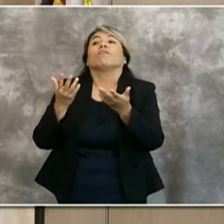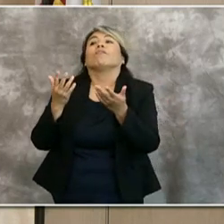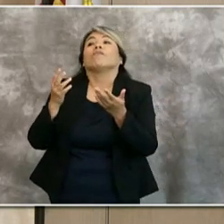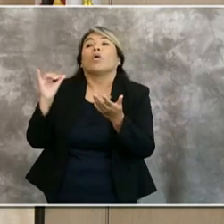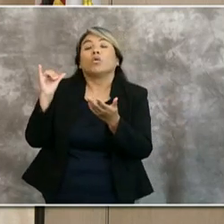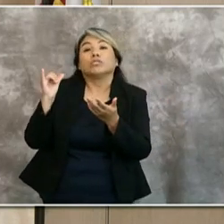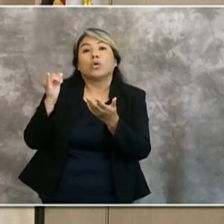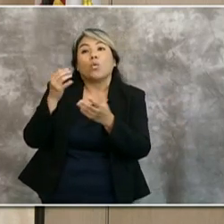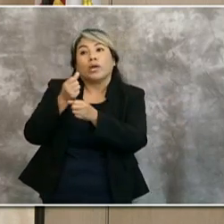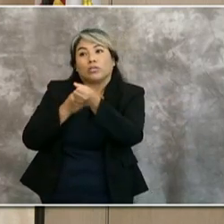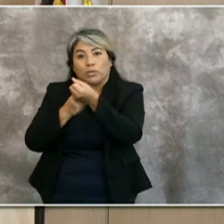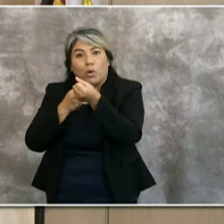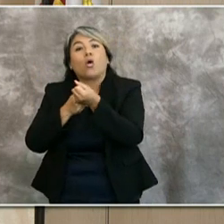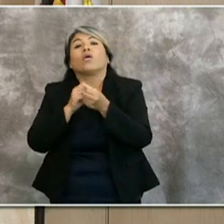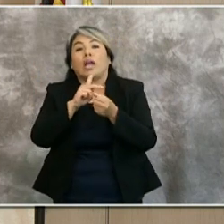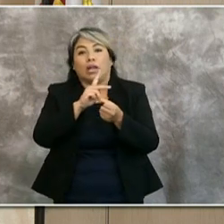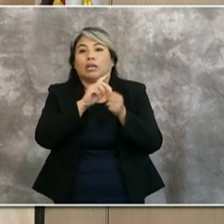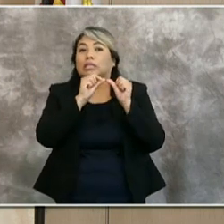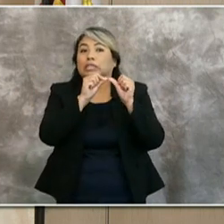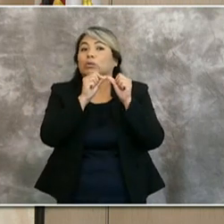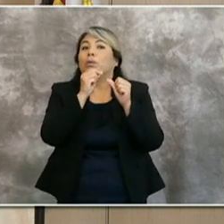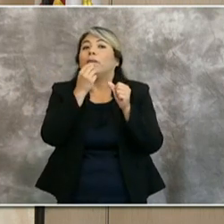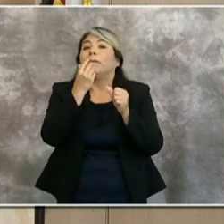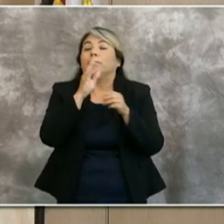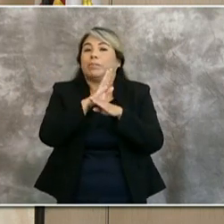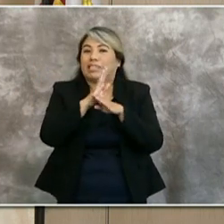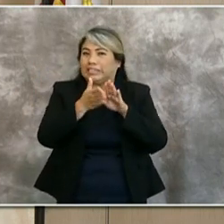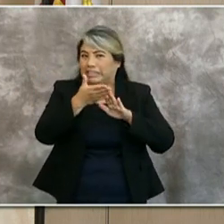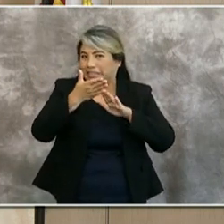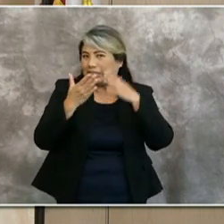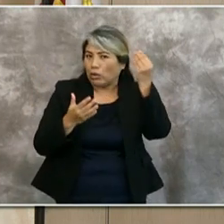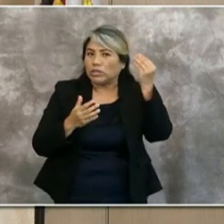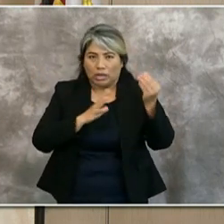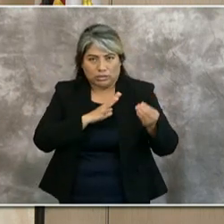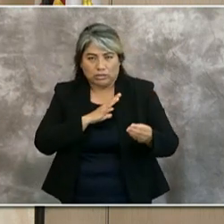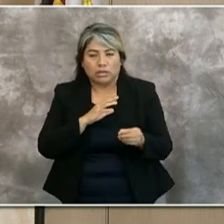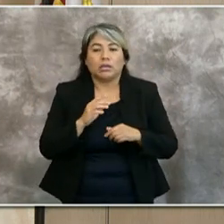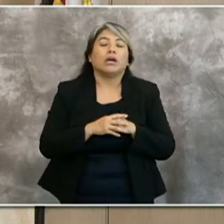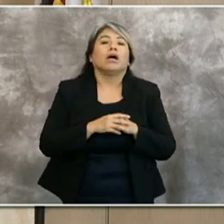to continue these businesses outside. So